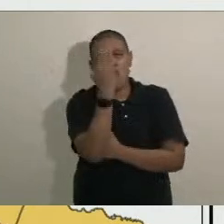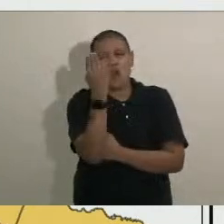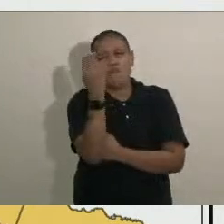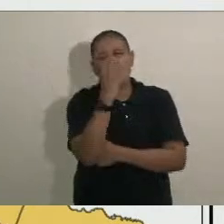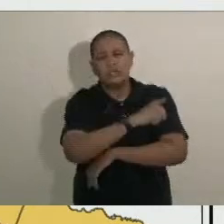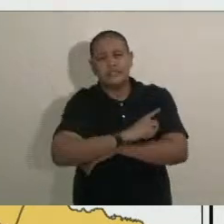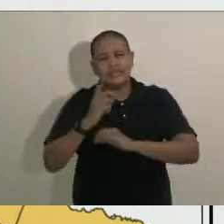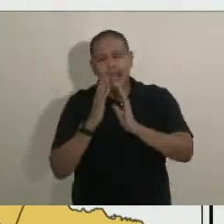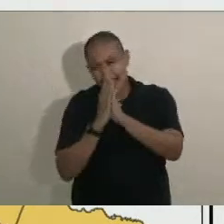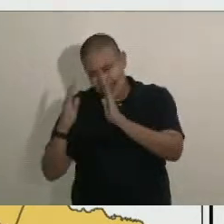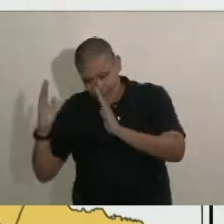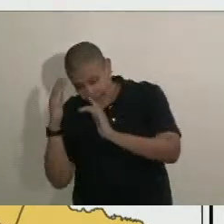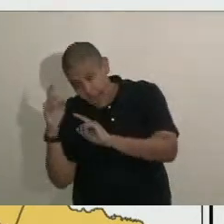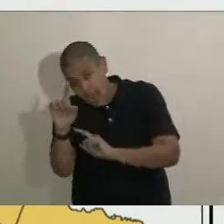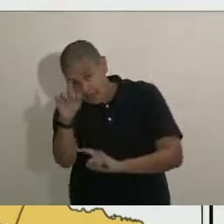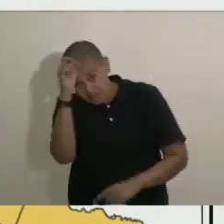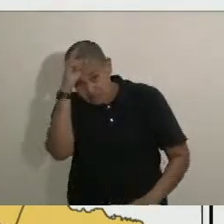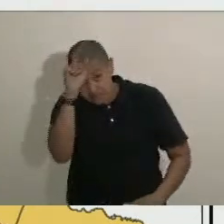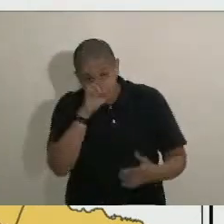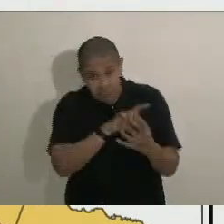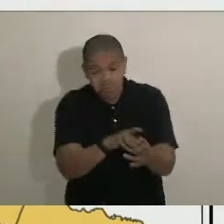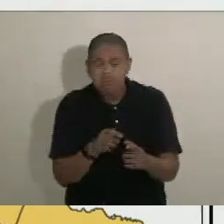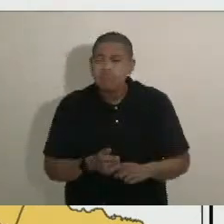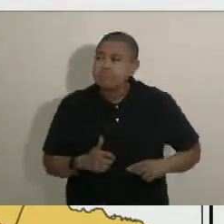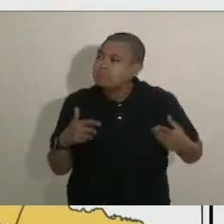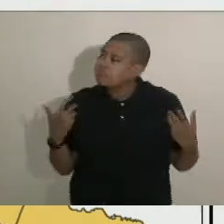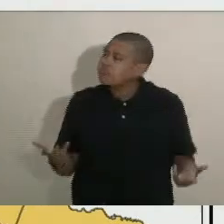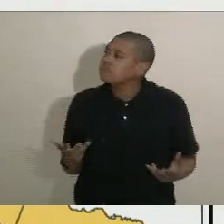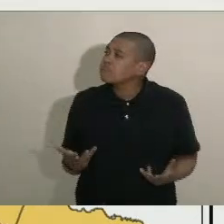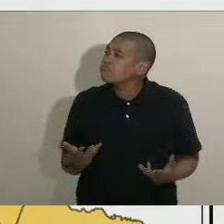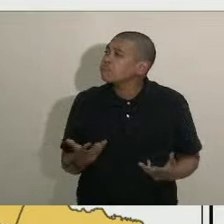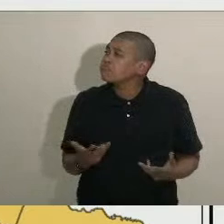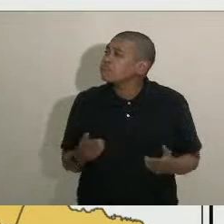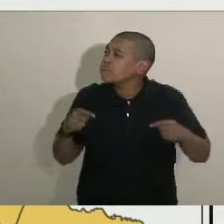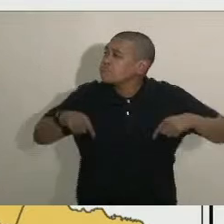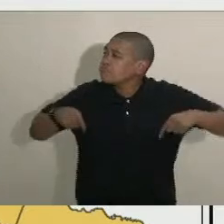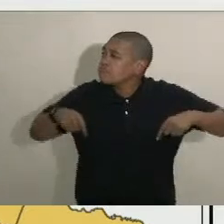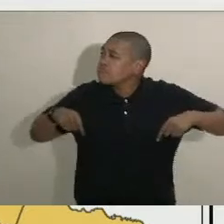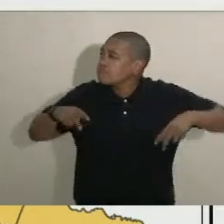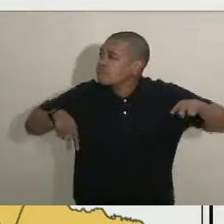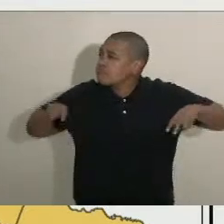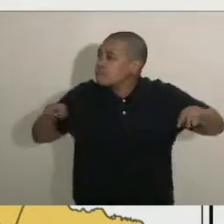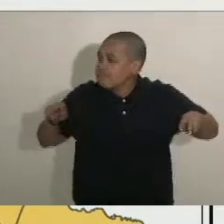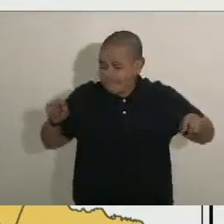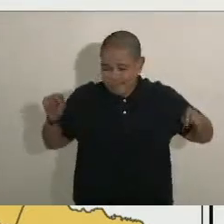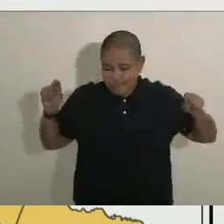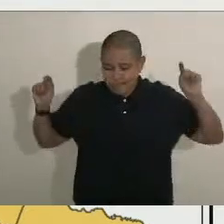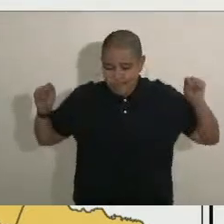days. And in terms of the, next slide,